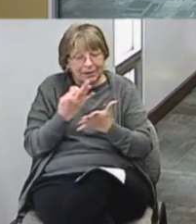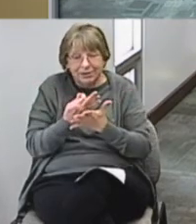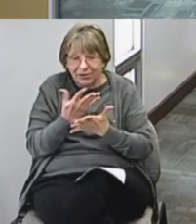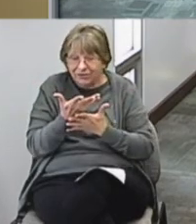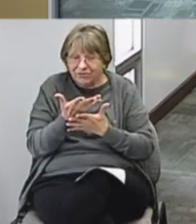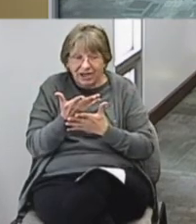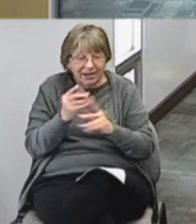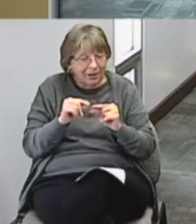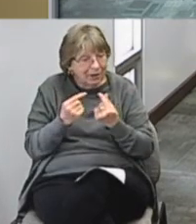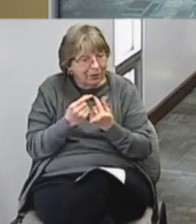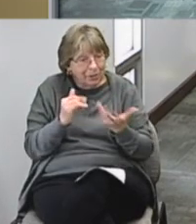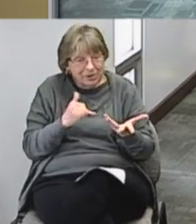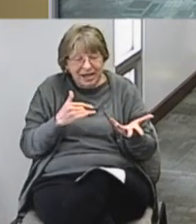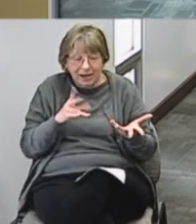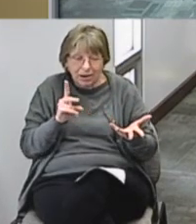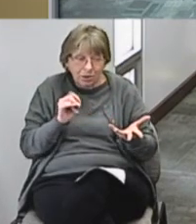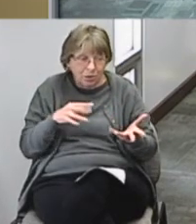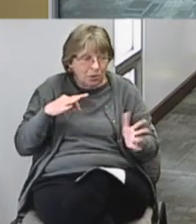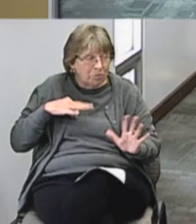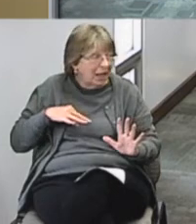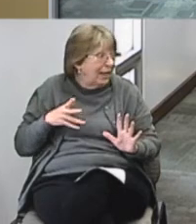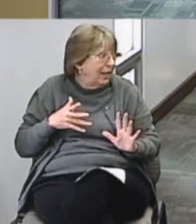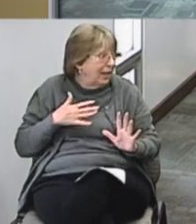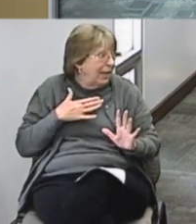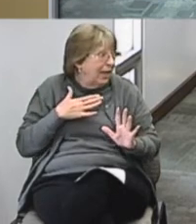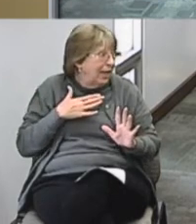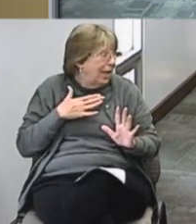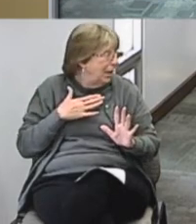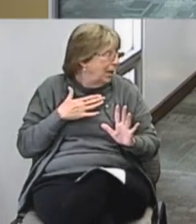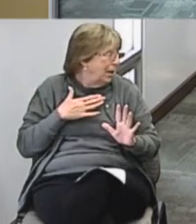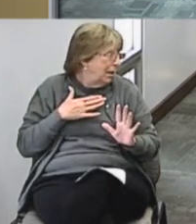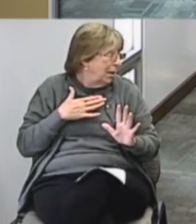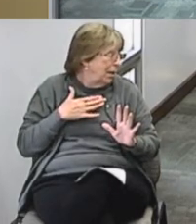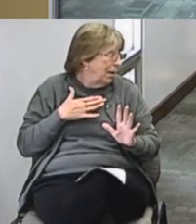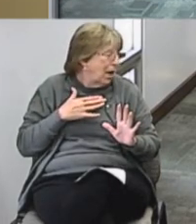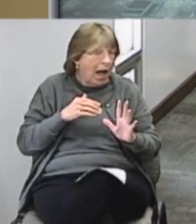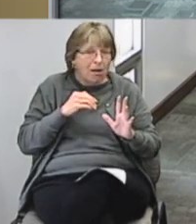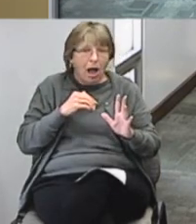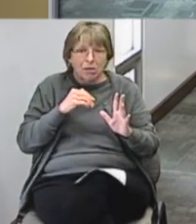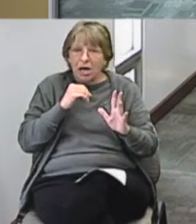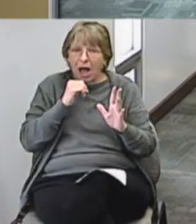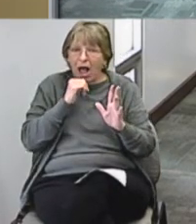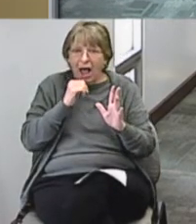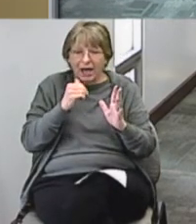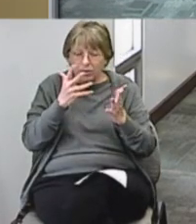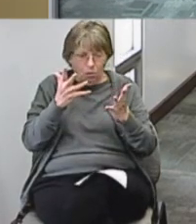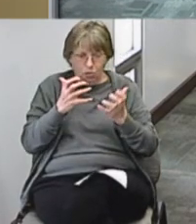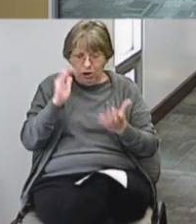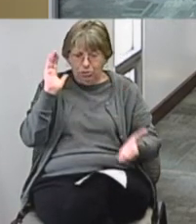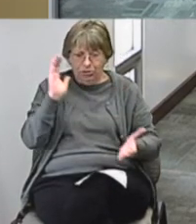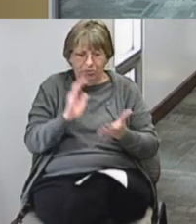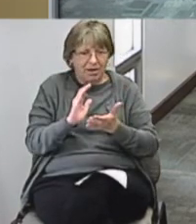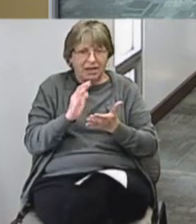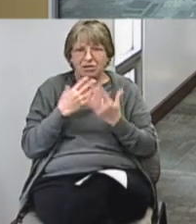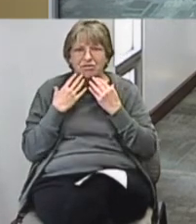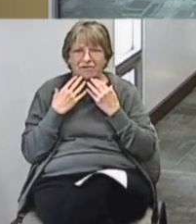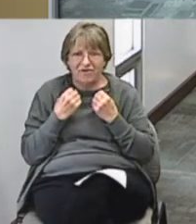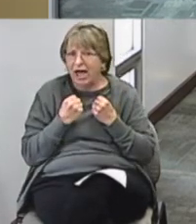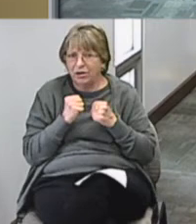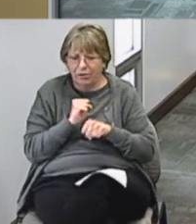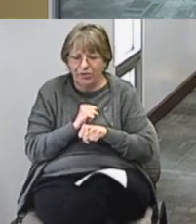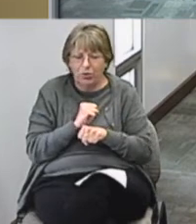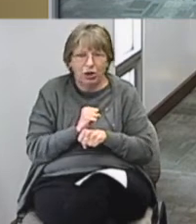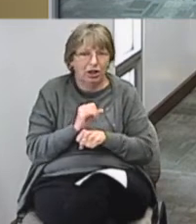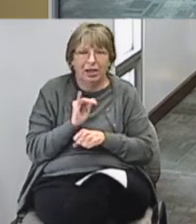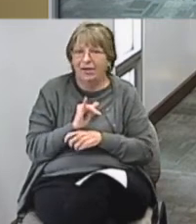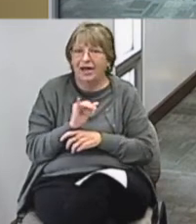you, Sandra, and to anybody else who's here, my raising it is not to diminish the value and the work that's done. I'm just, you know, if